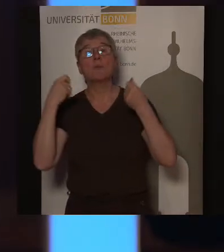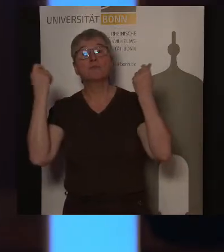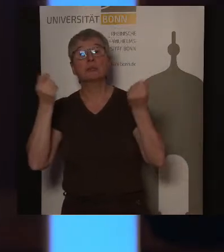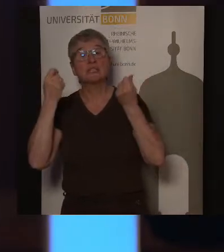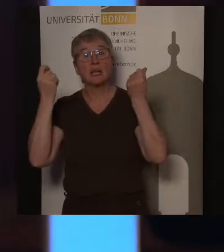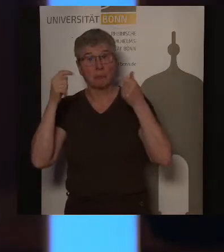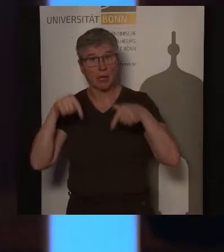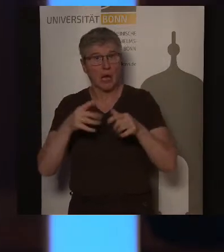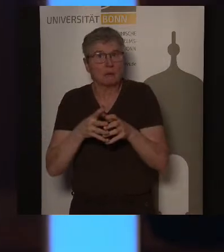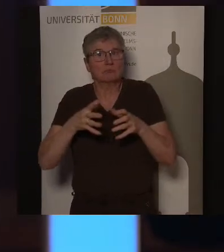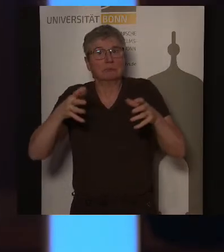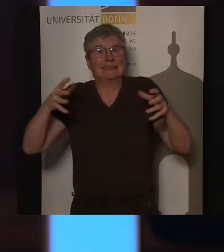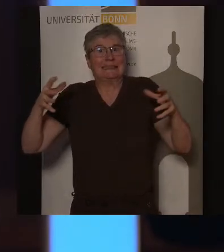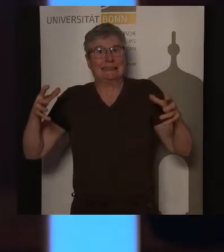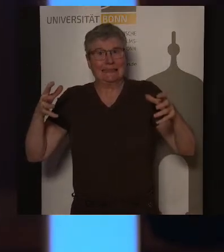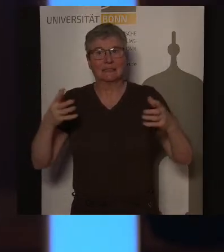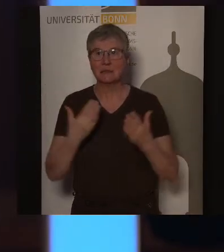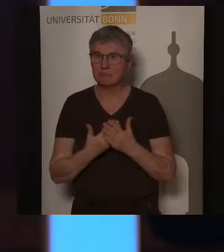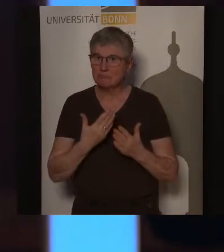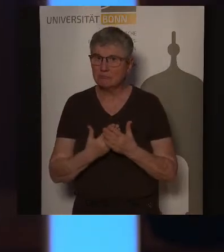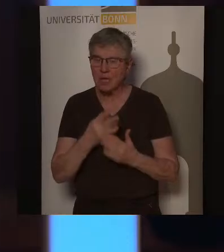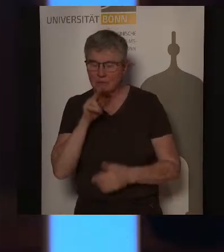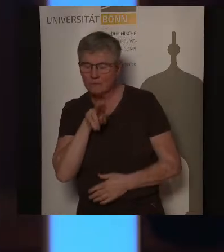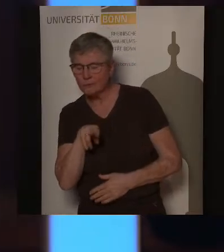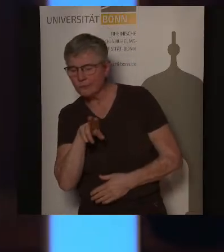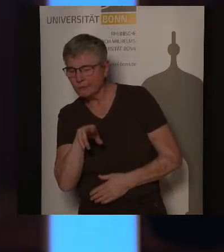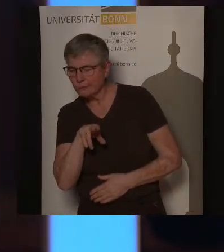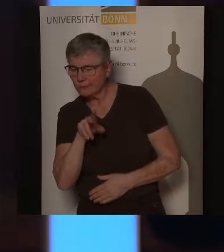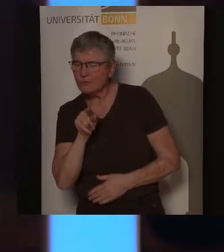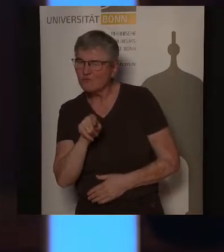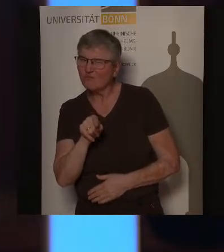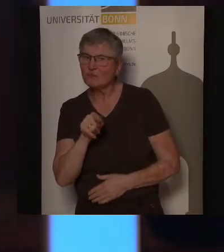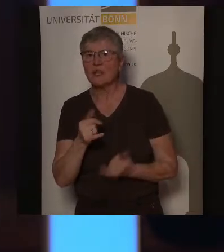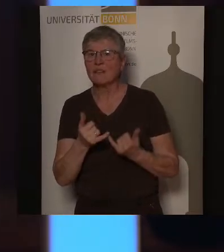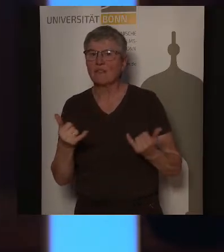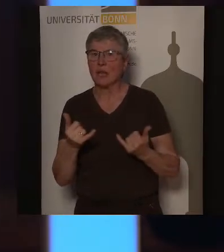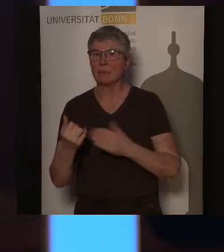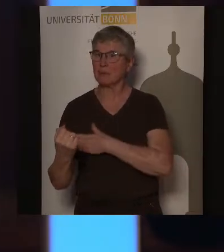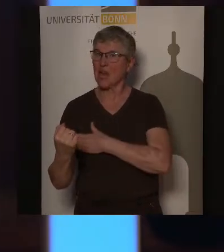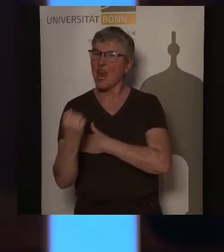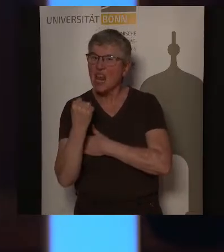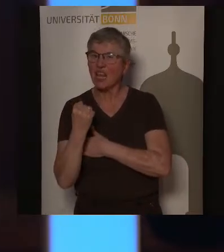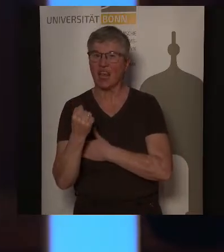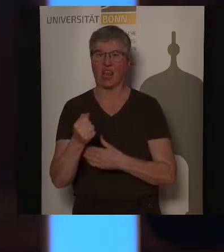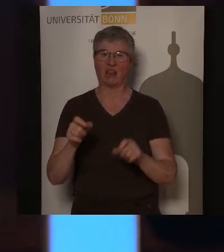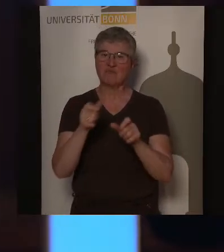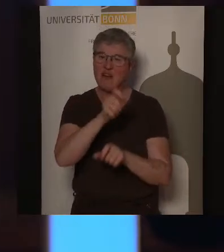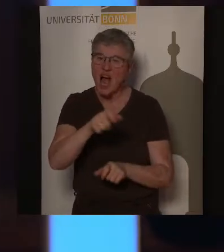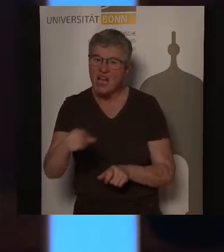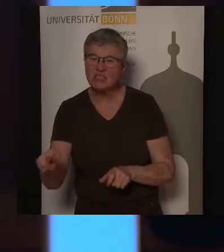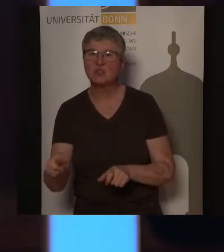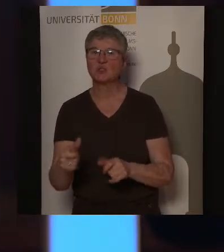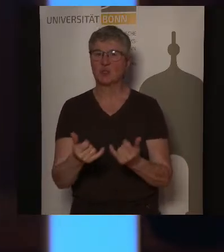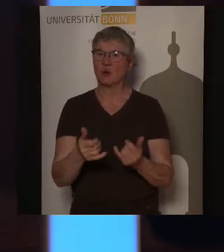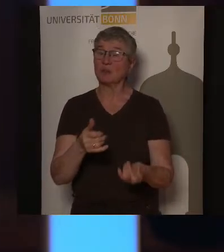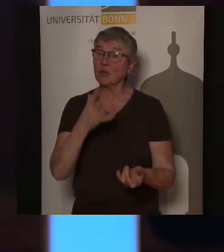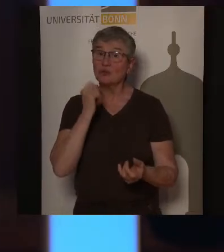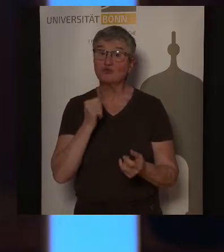applies, but of course we also have a huge institution here and have to see where